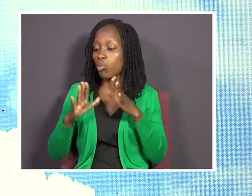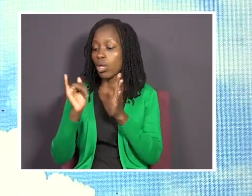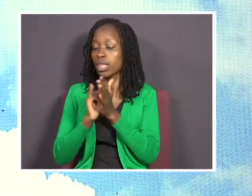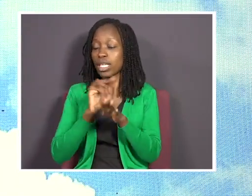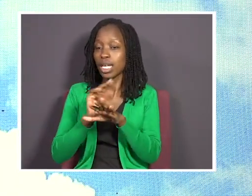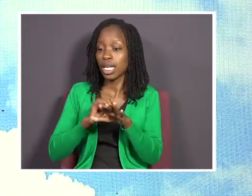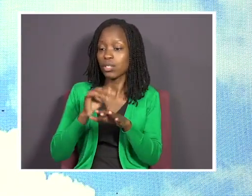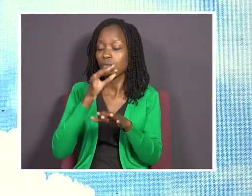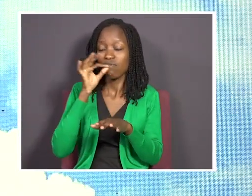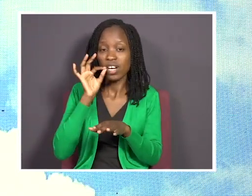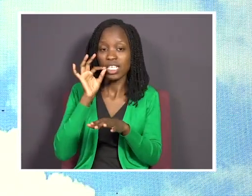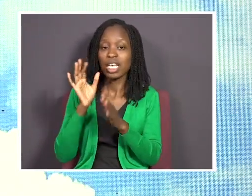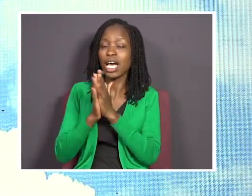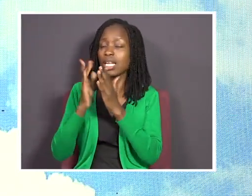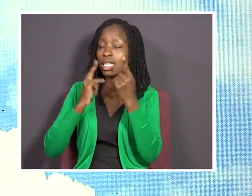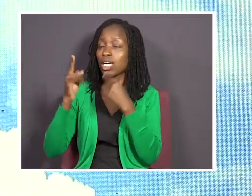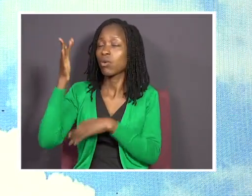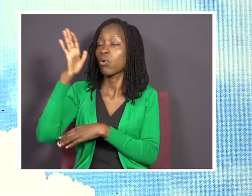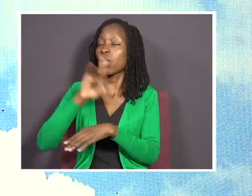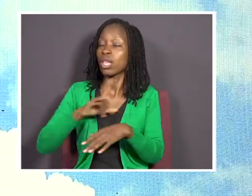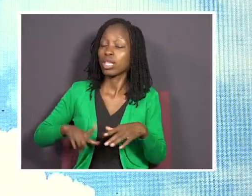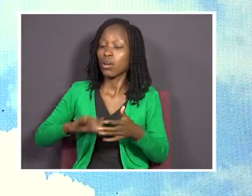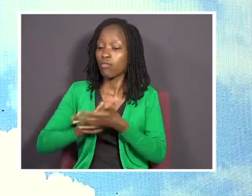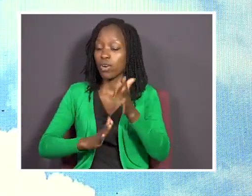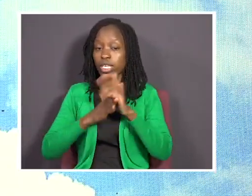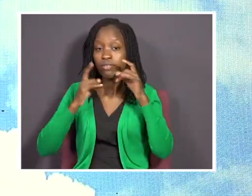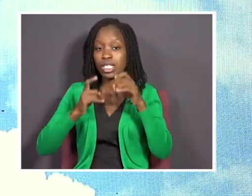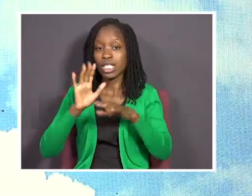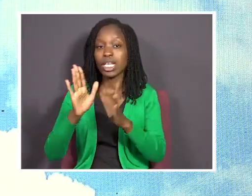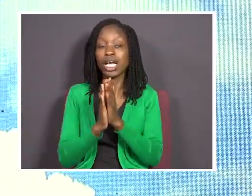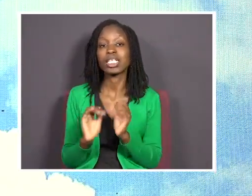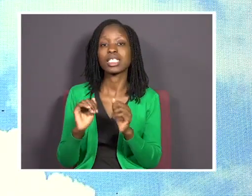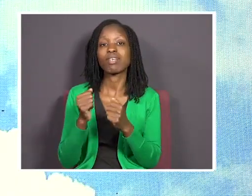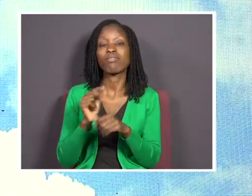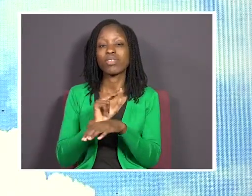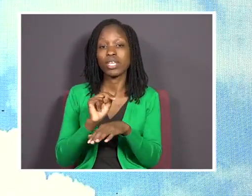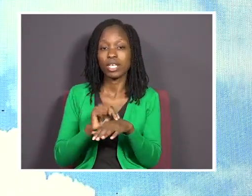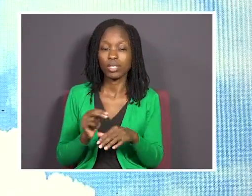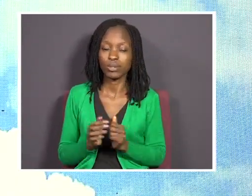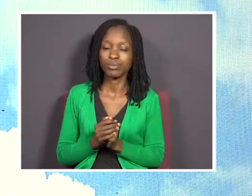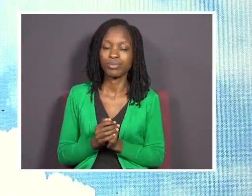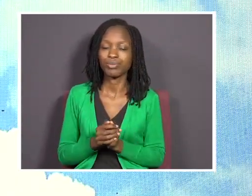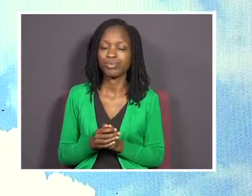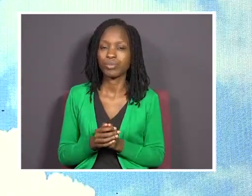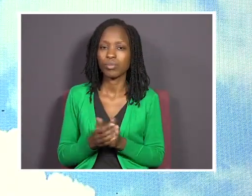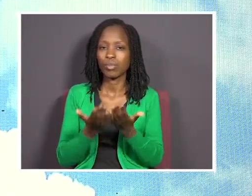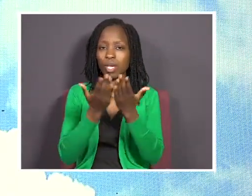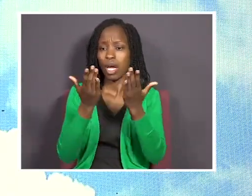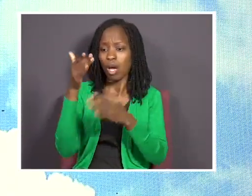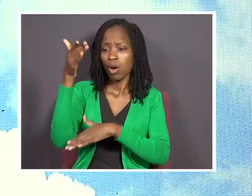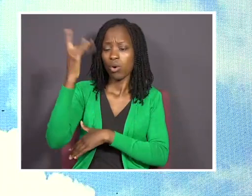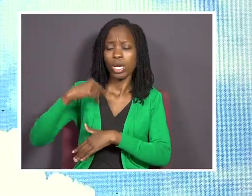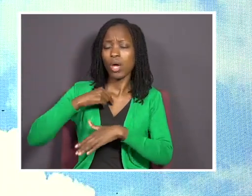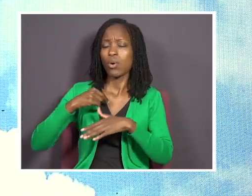to God, then God forgave their sin and saved the nation. Brothers and sisters, our God is